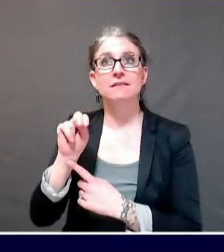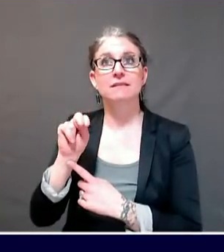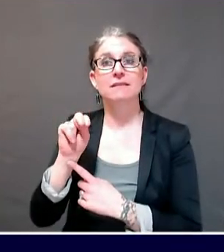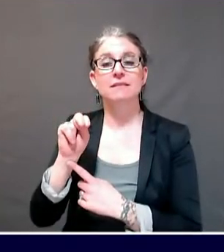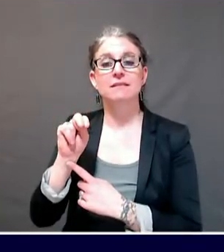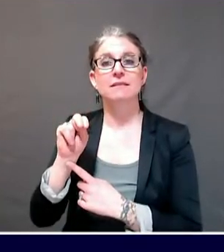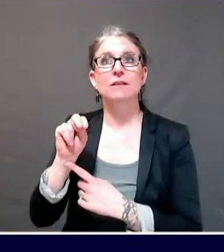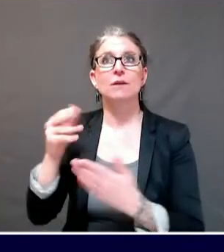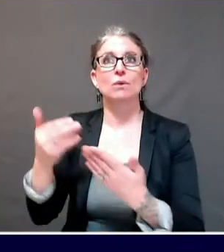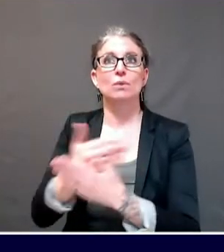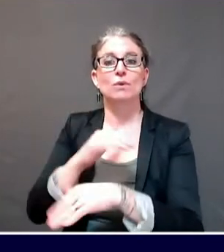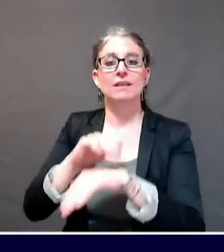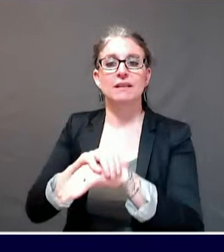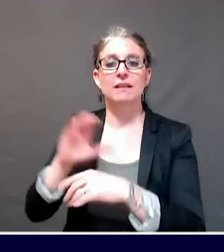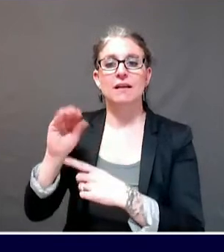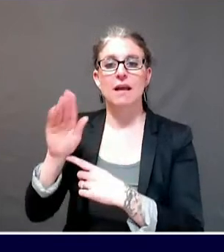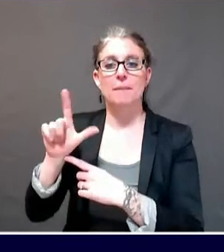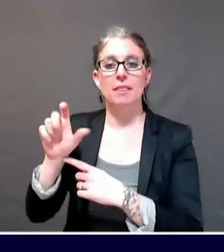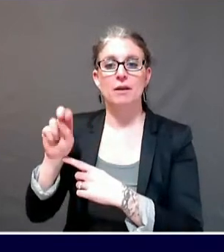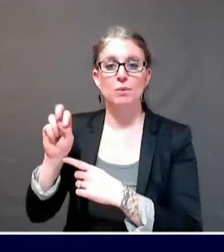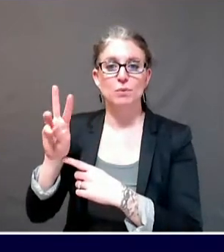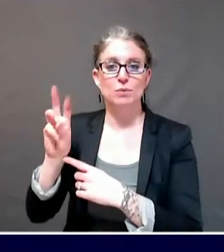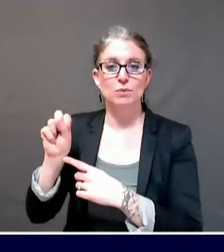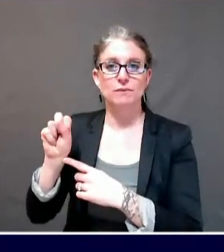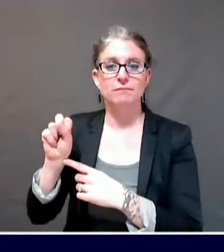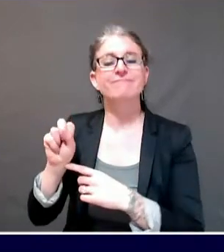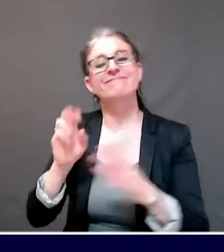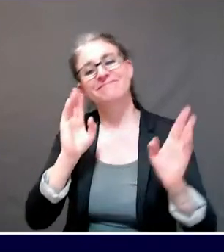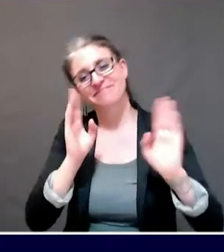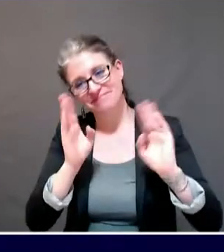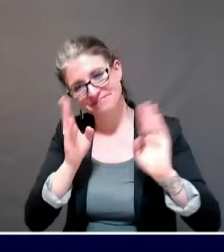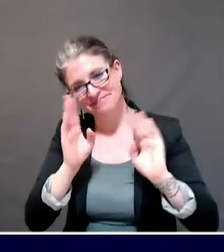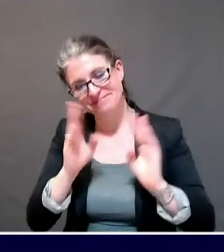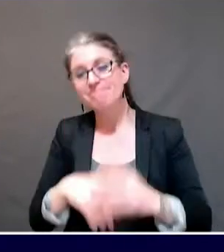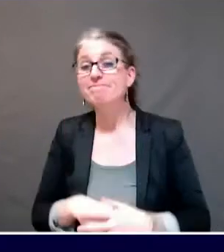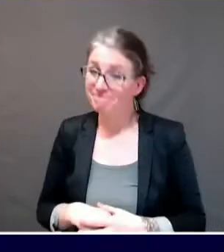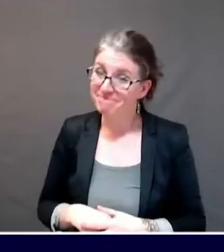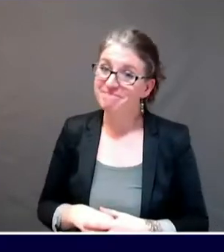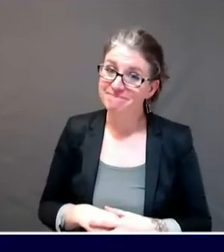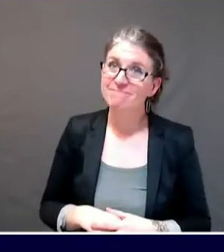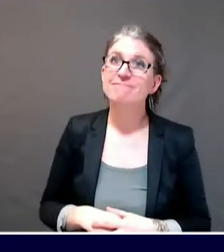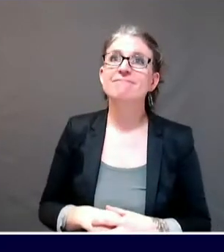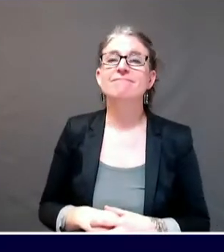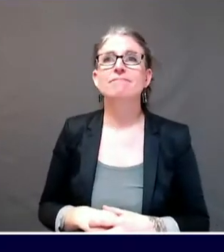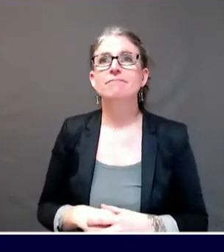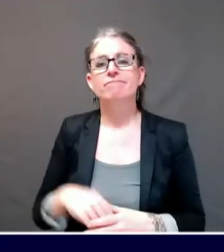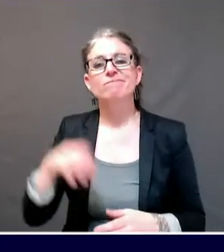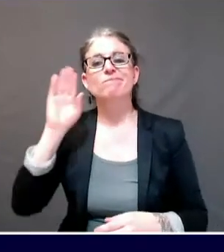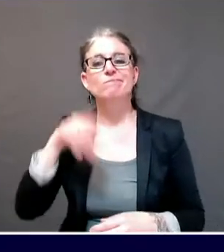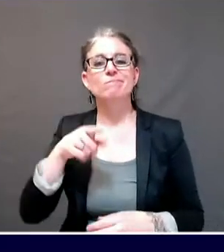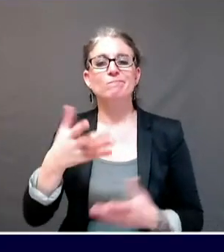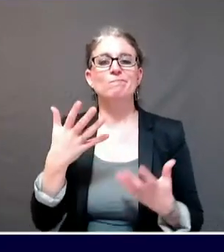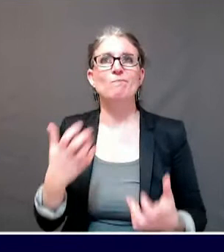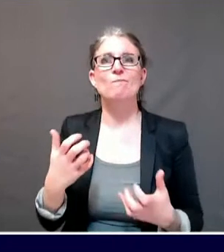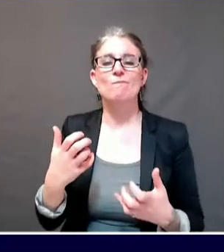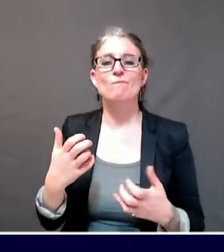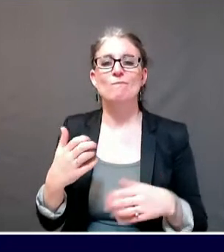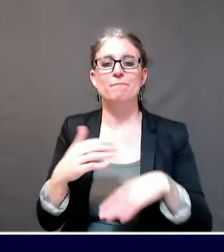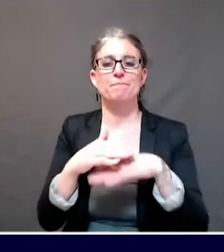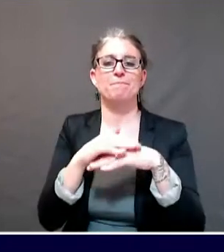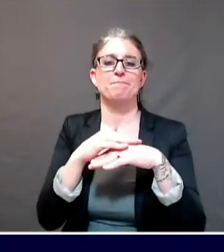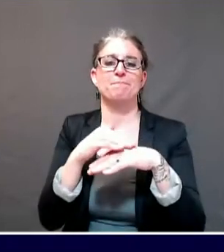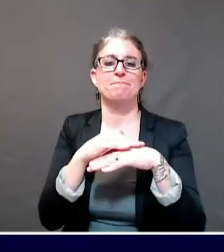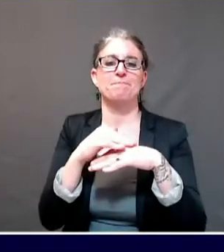Hi, Dr. Shah. I understand the hesitancy to delve into this too deeply too soon, but for clarity, does the data we've seen from Bloomberg